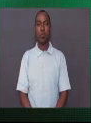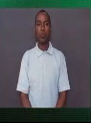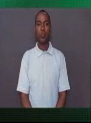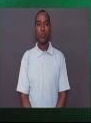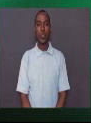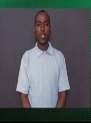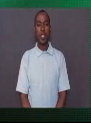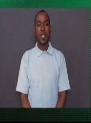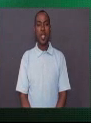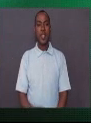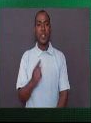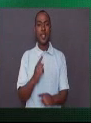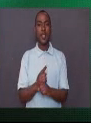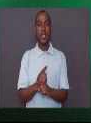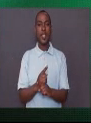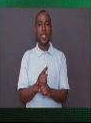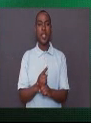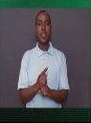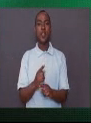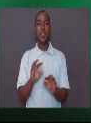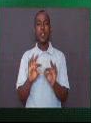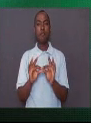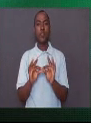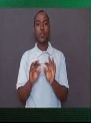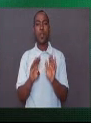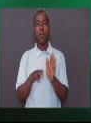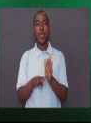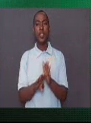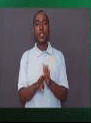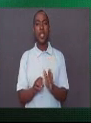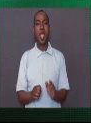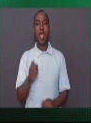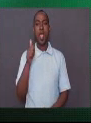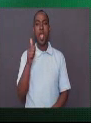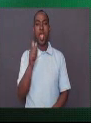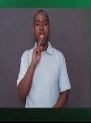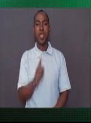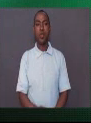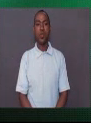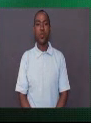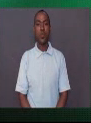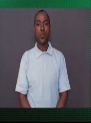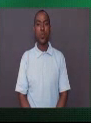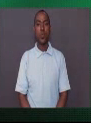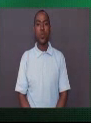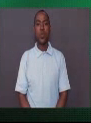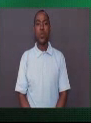correct definition for bacteria would be A,